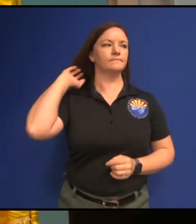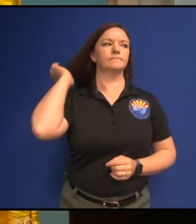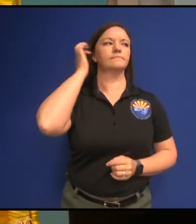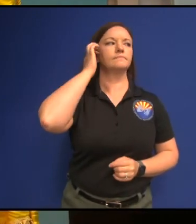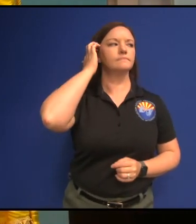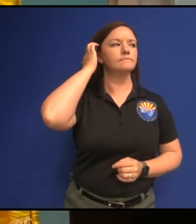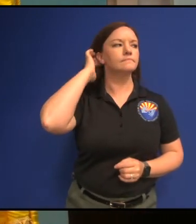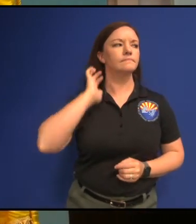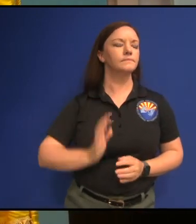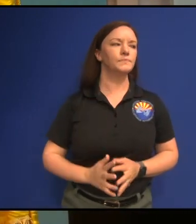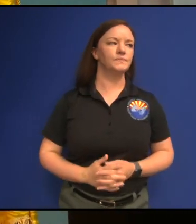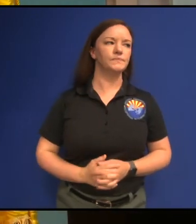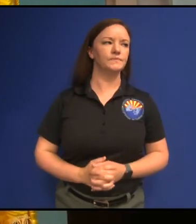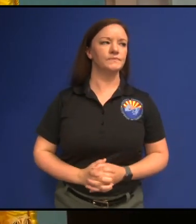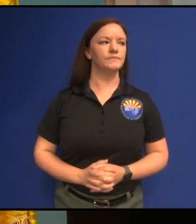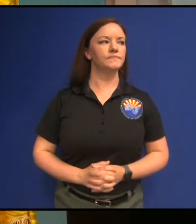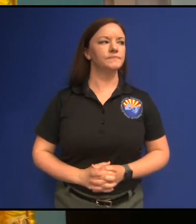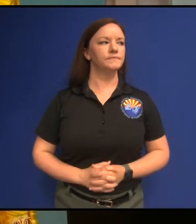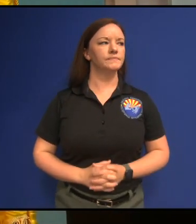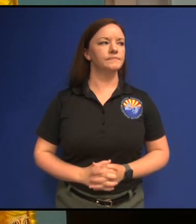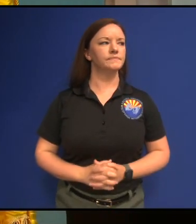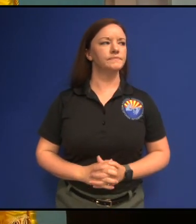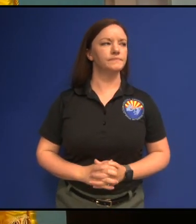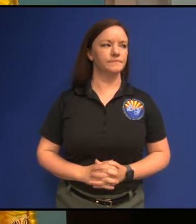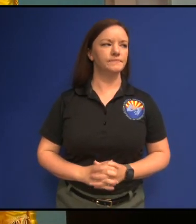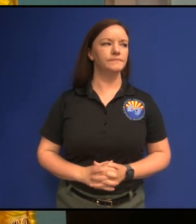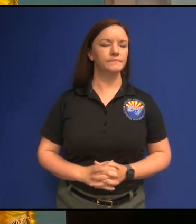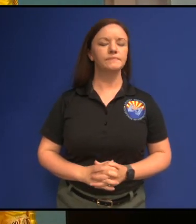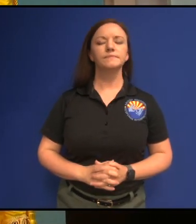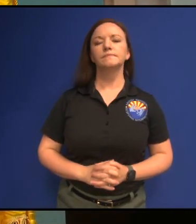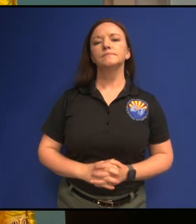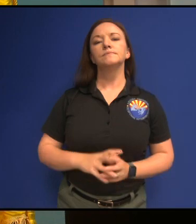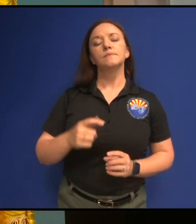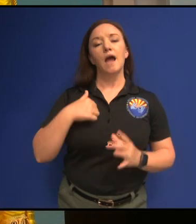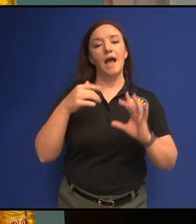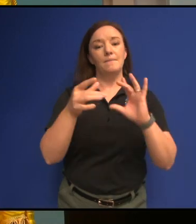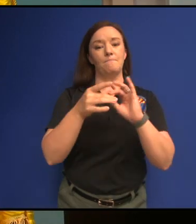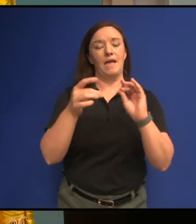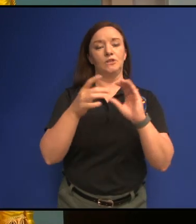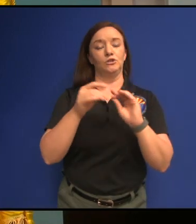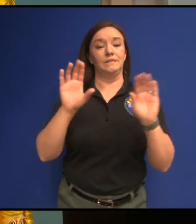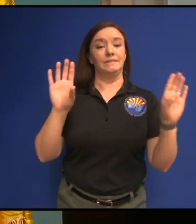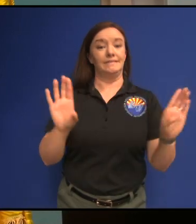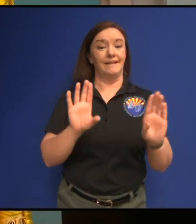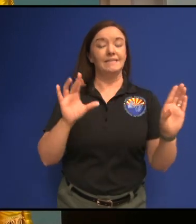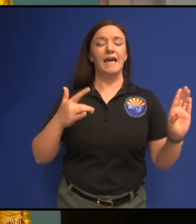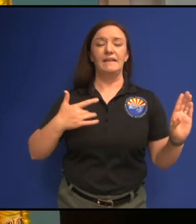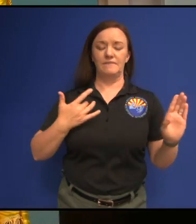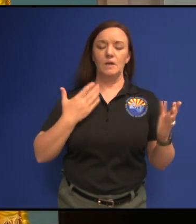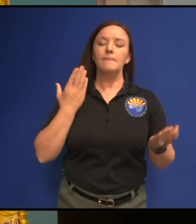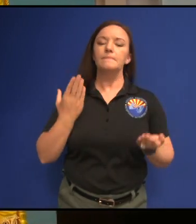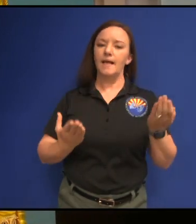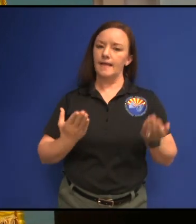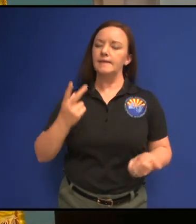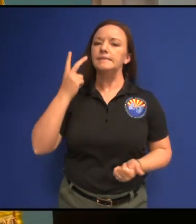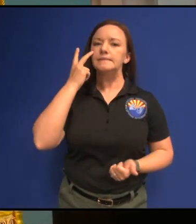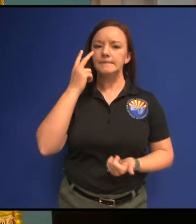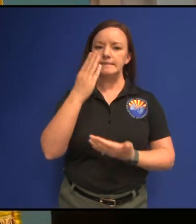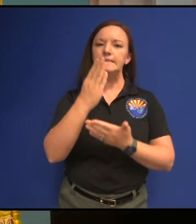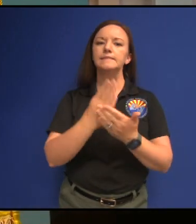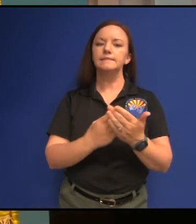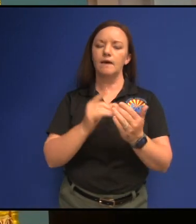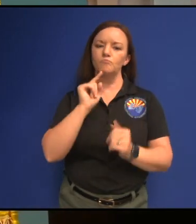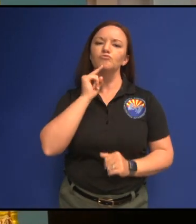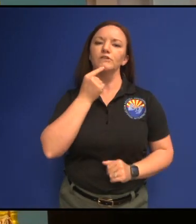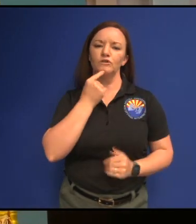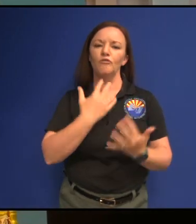And I just want to bring your attention to this. I mentioned how I think Sunday could be a day where we see some critical fire